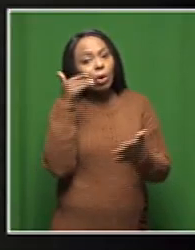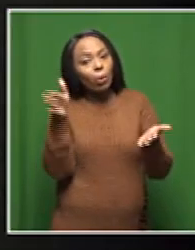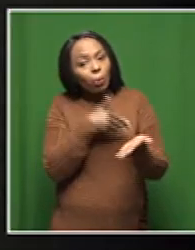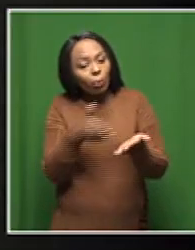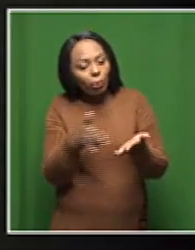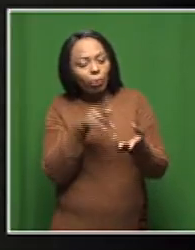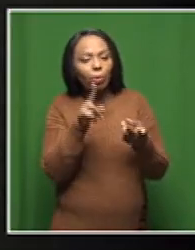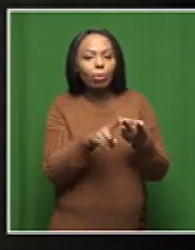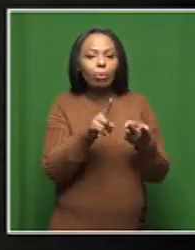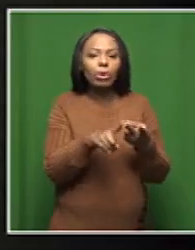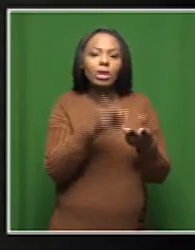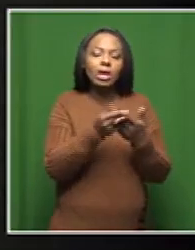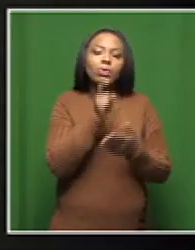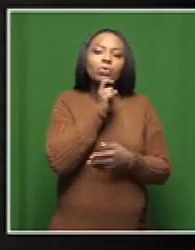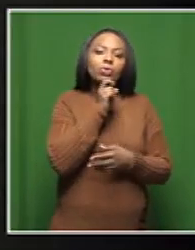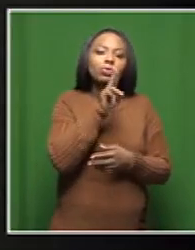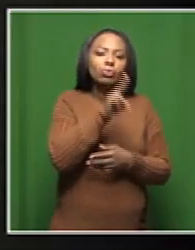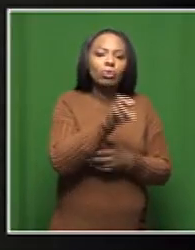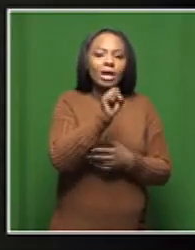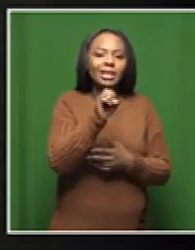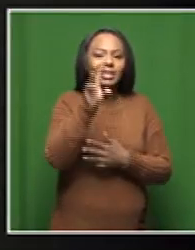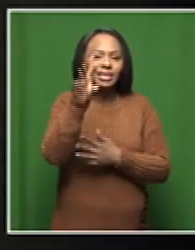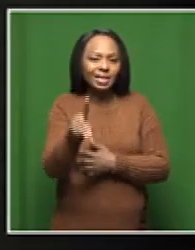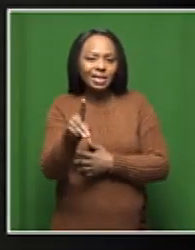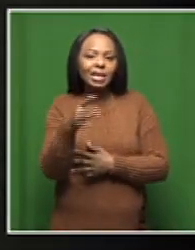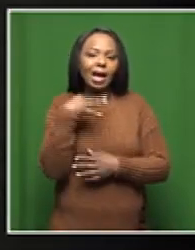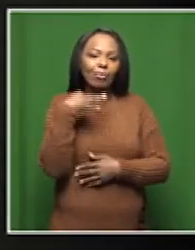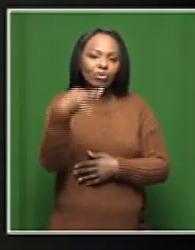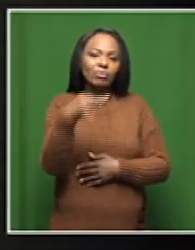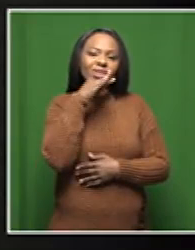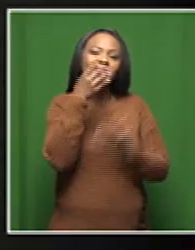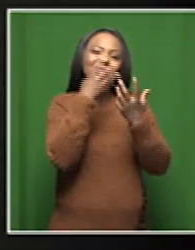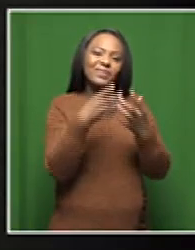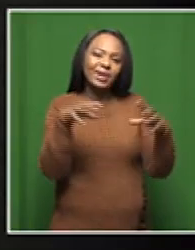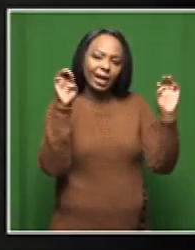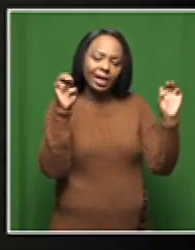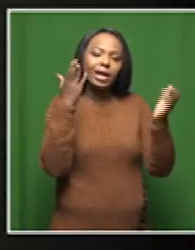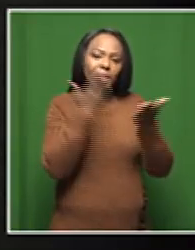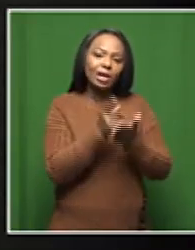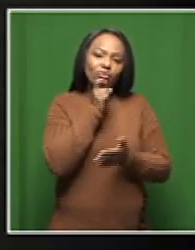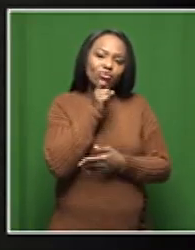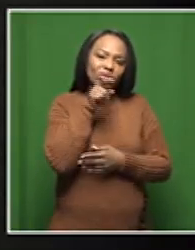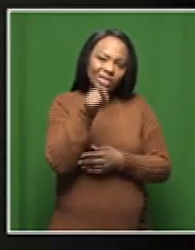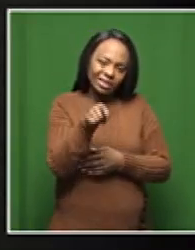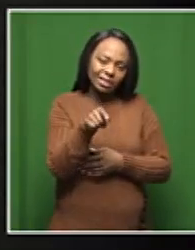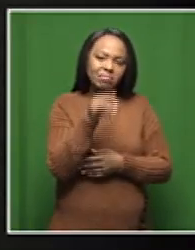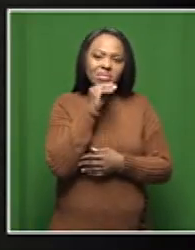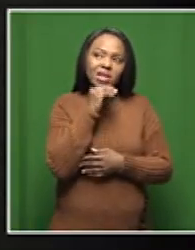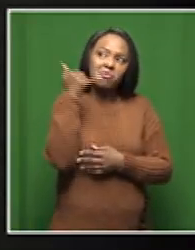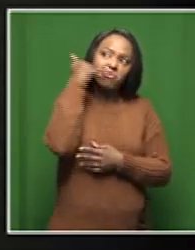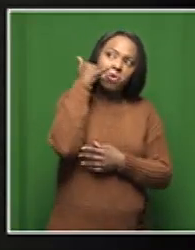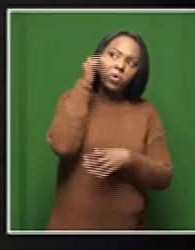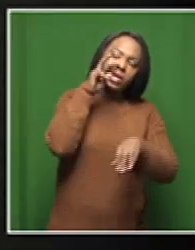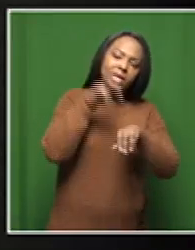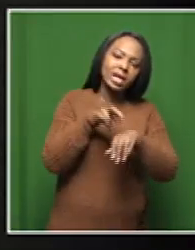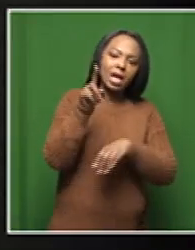a USSD application, which is free, and you'll be able to register using that application, so you don't need a smartphone for that.